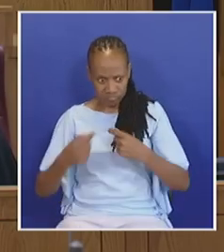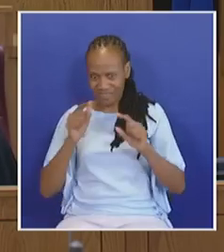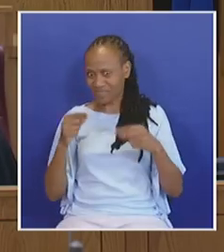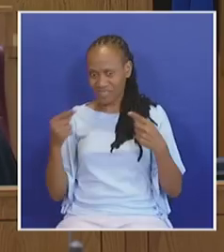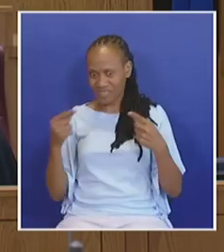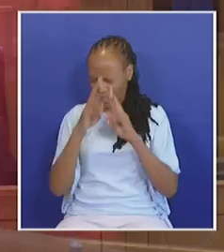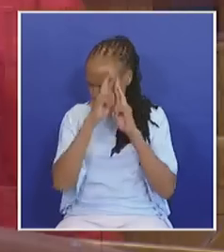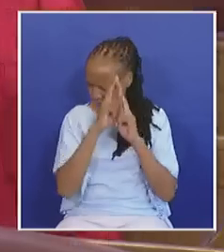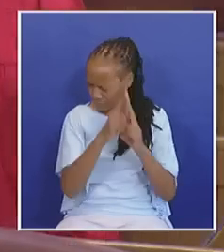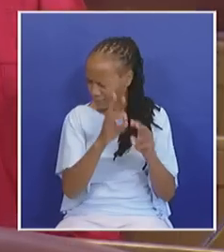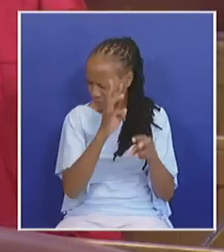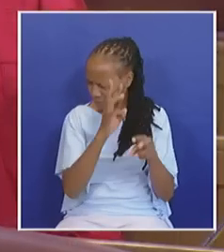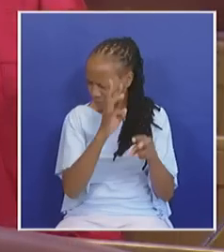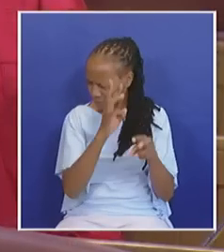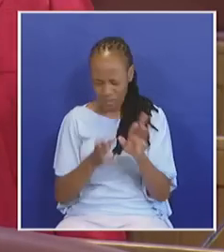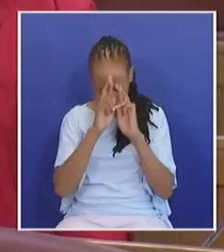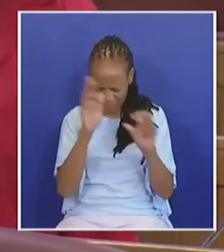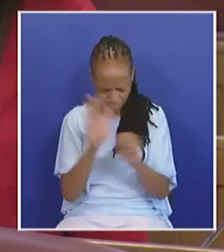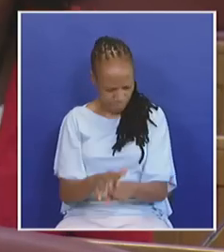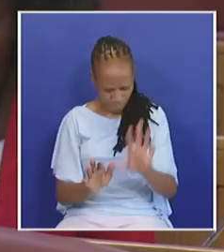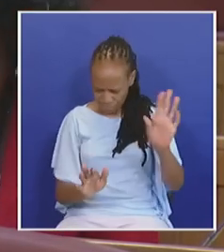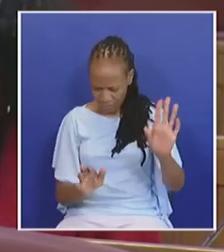mo tlotla ka pelo ya ka yo yotlhe.